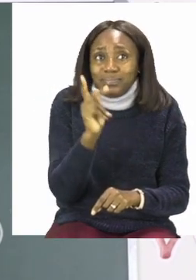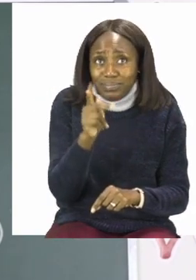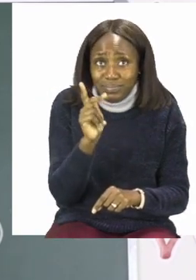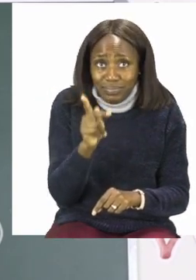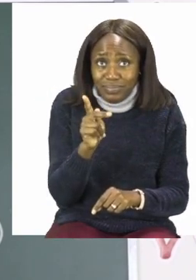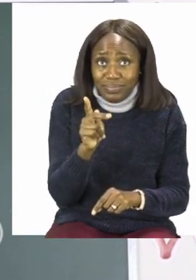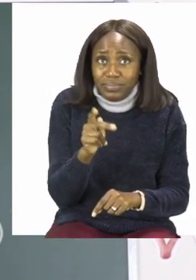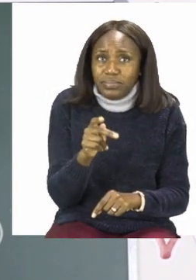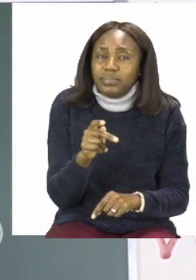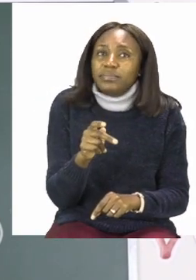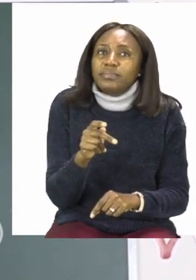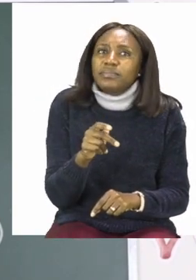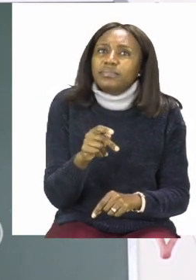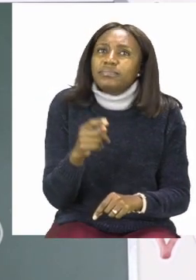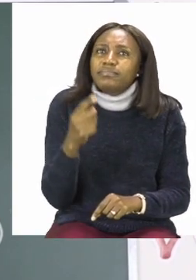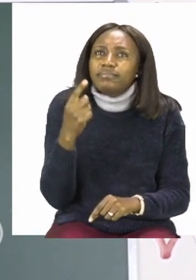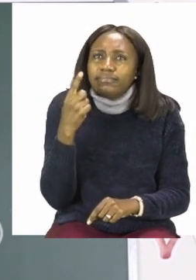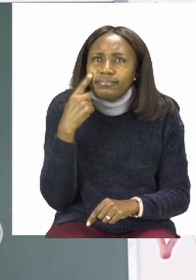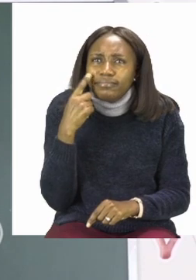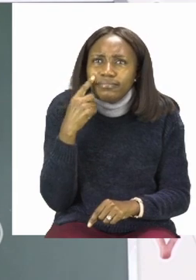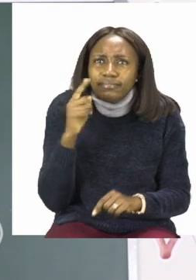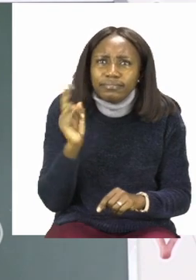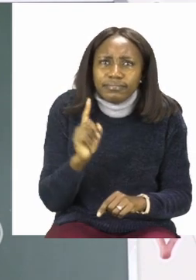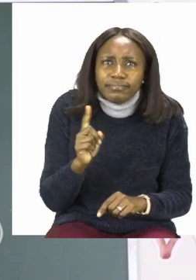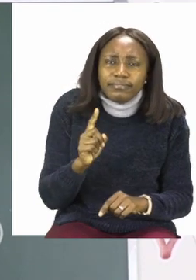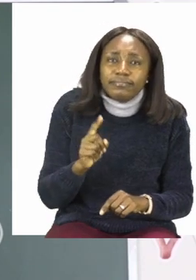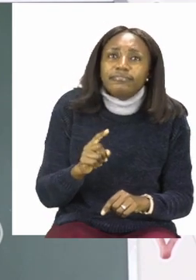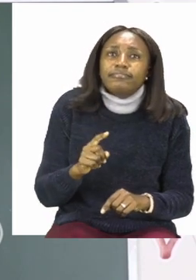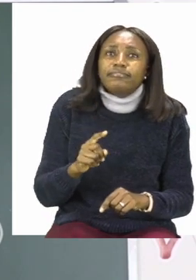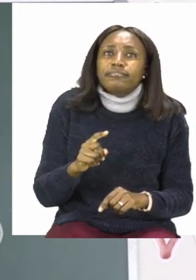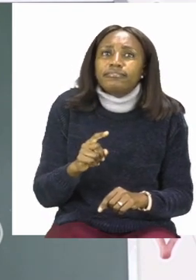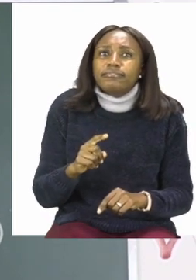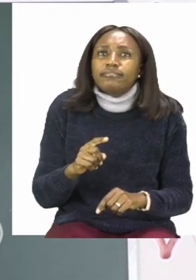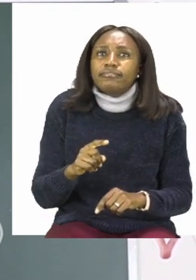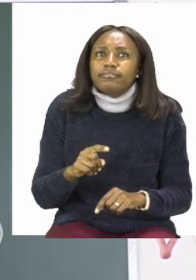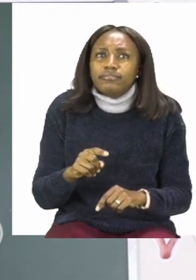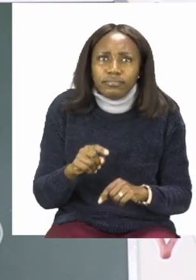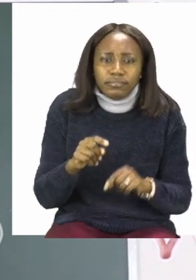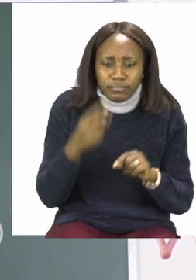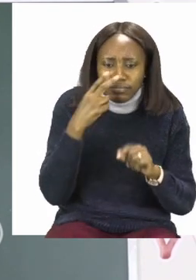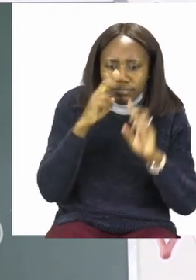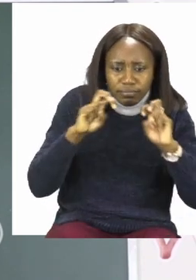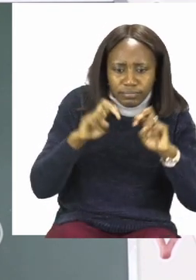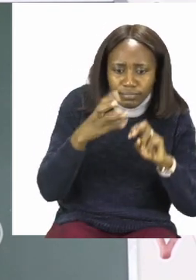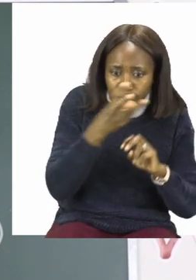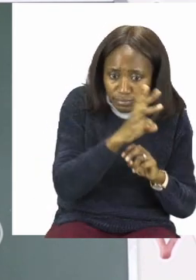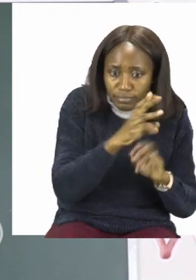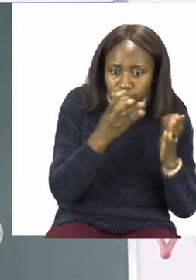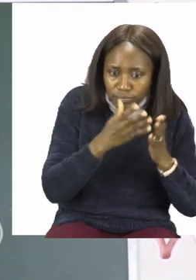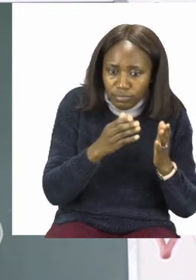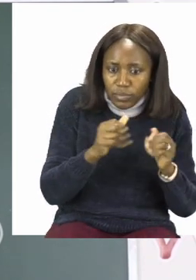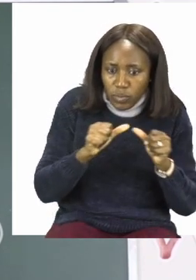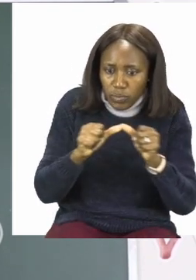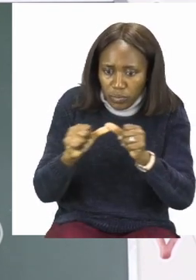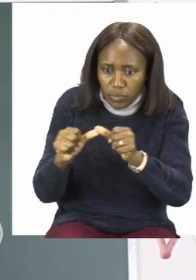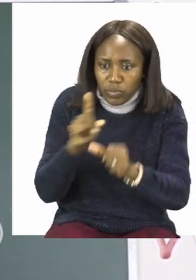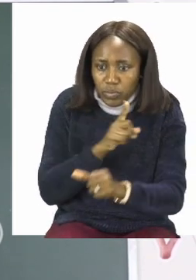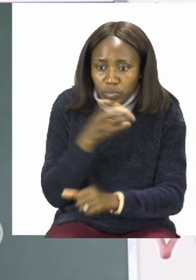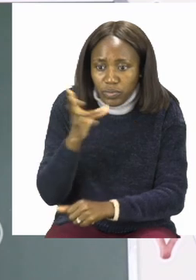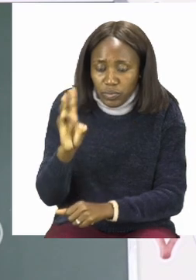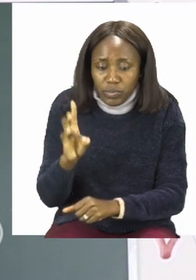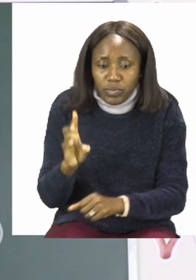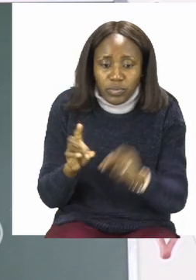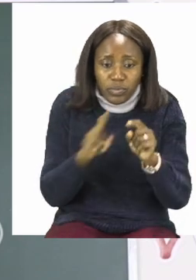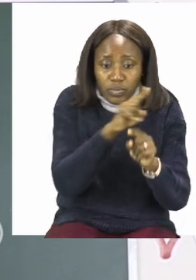time what we need to do is make sure we get from 6 to 17. We are at 6